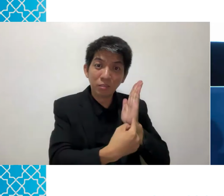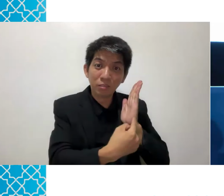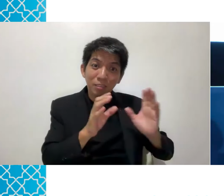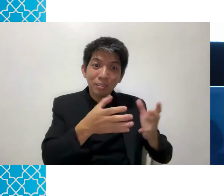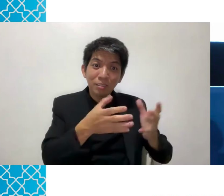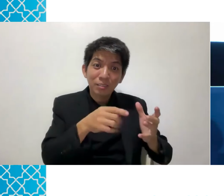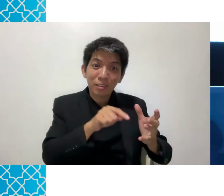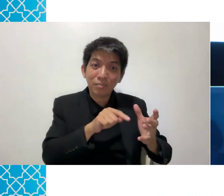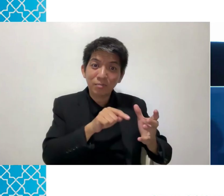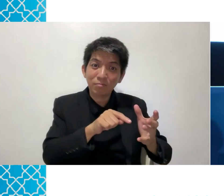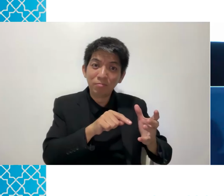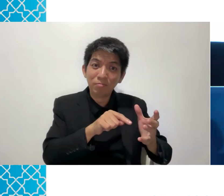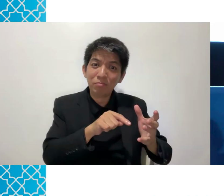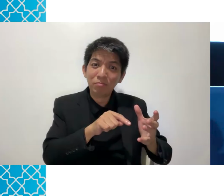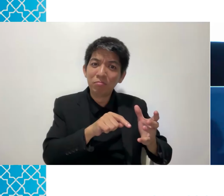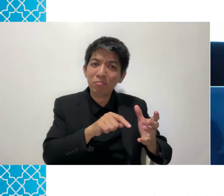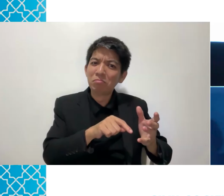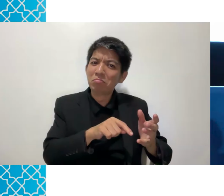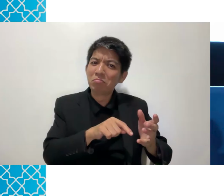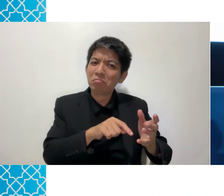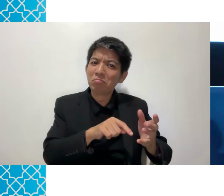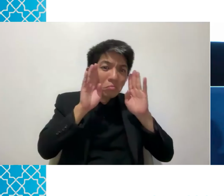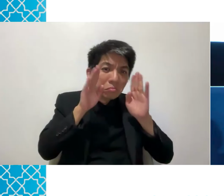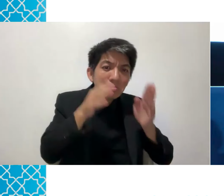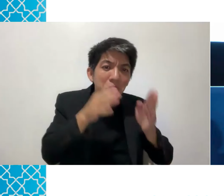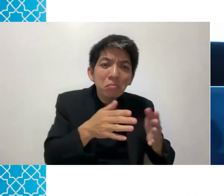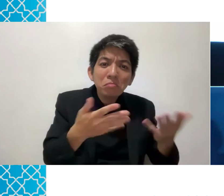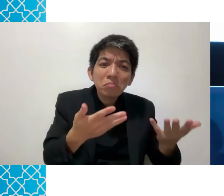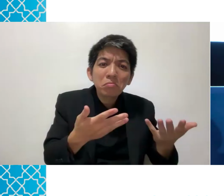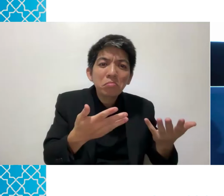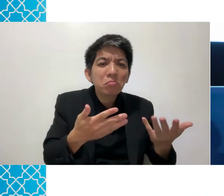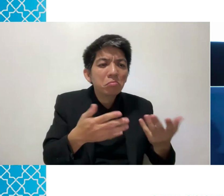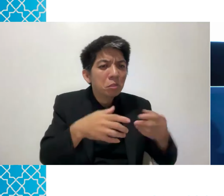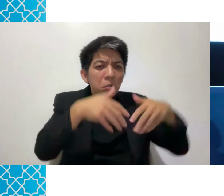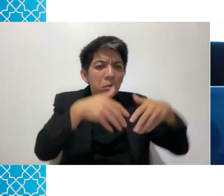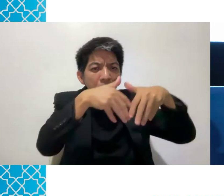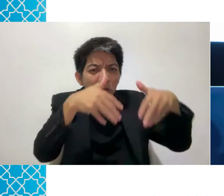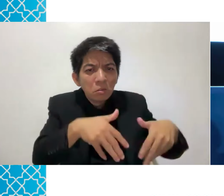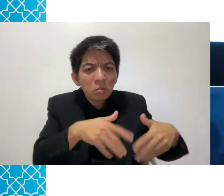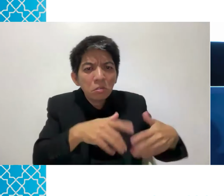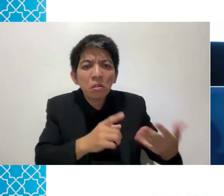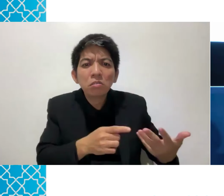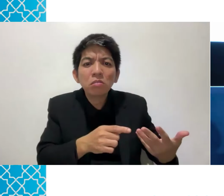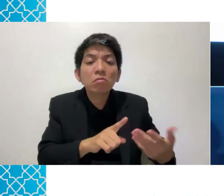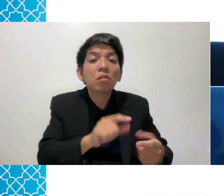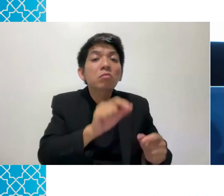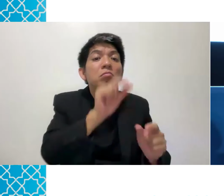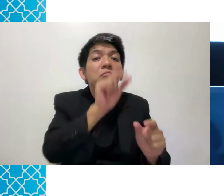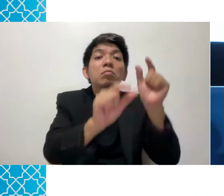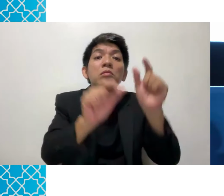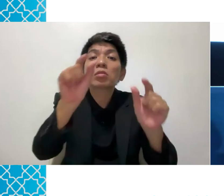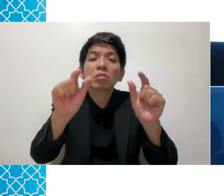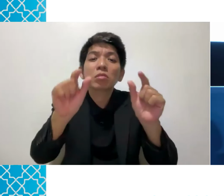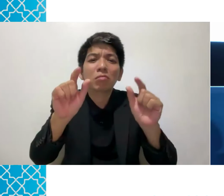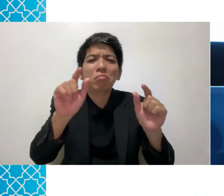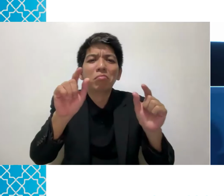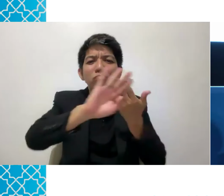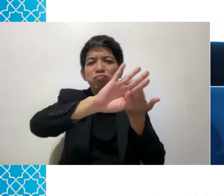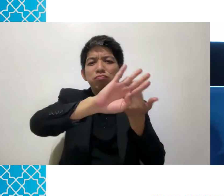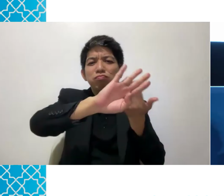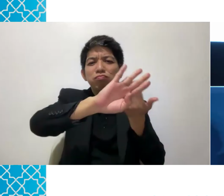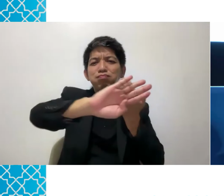and kind of like forget the vulnerable voices. And then that is